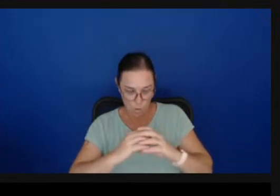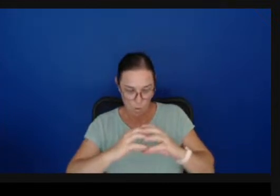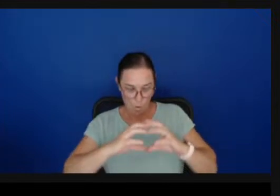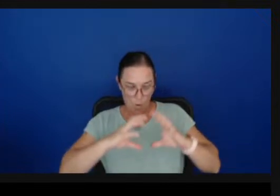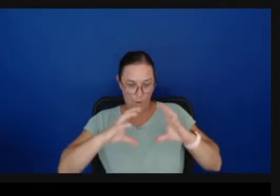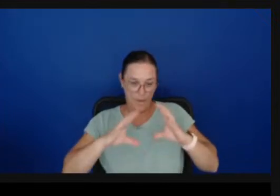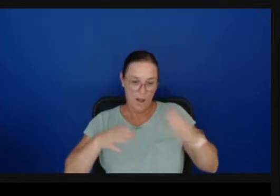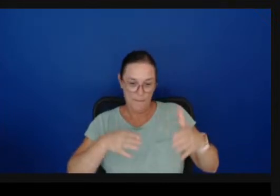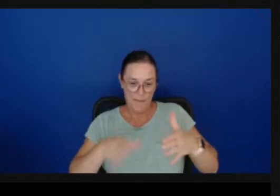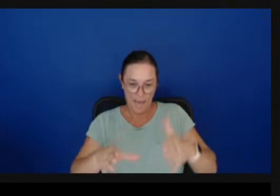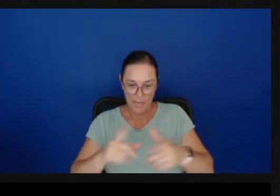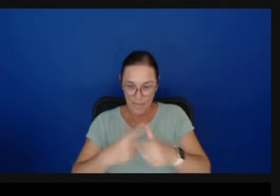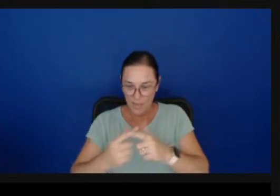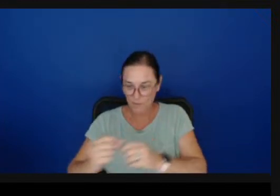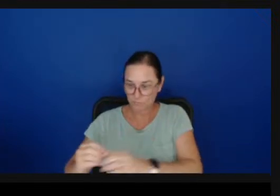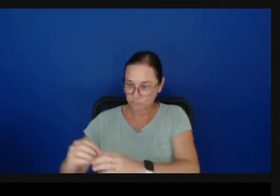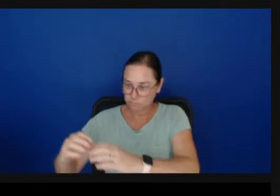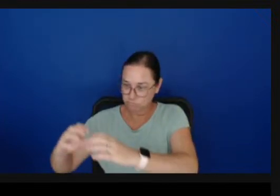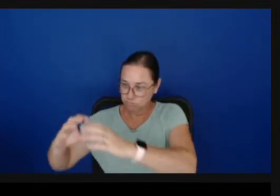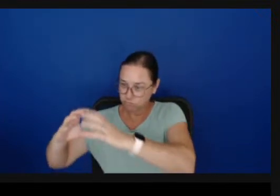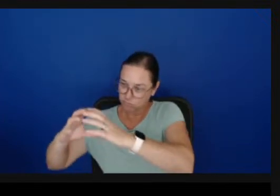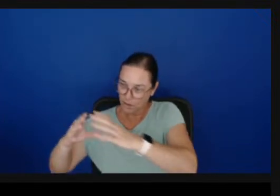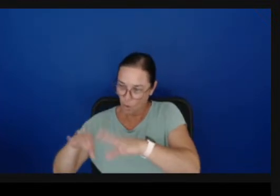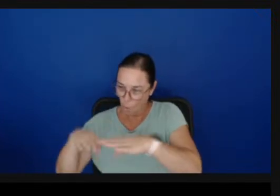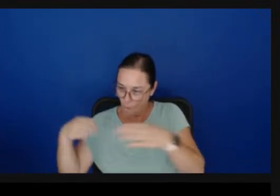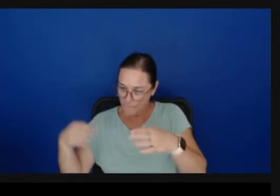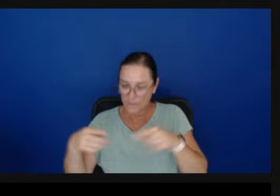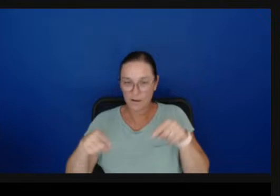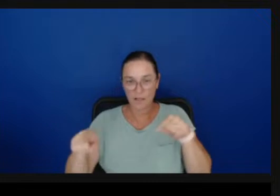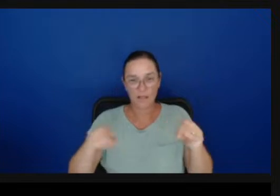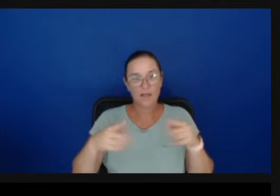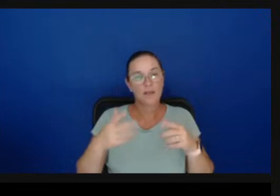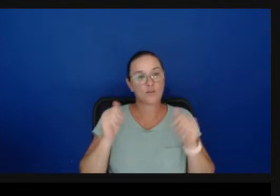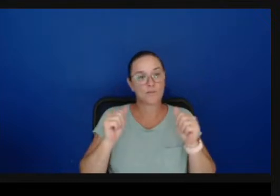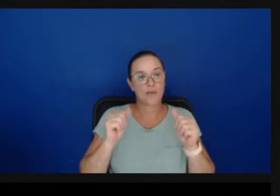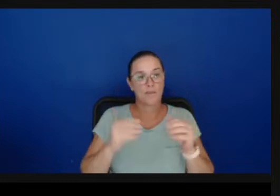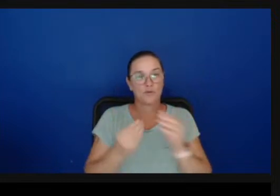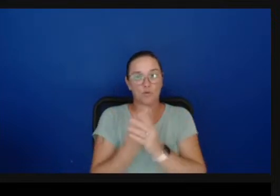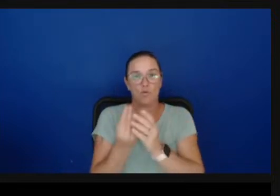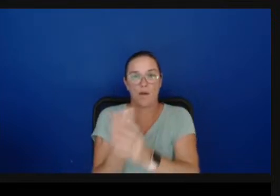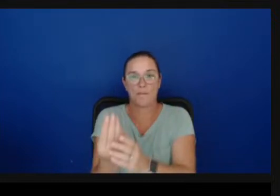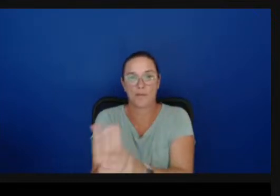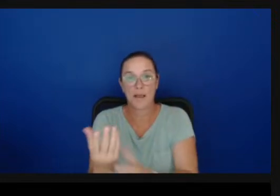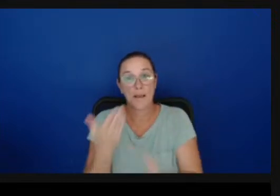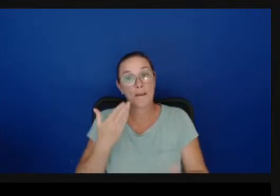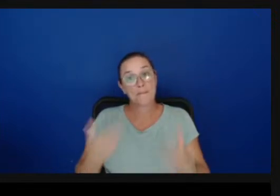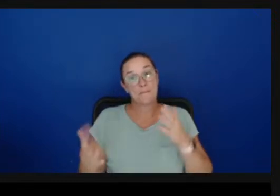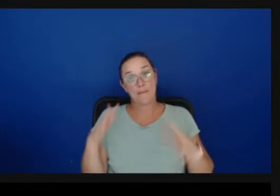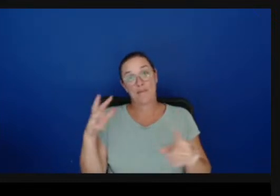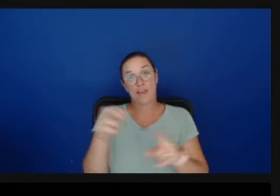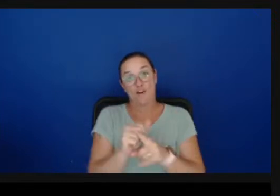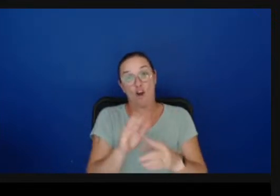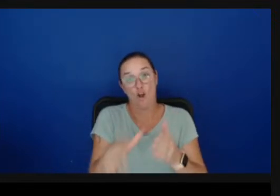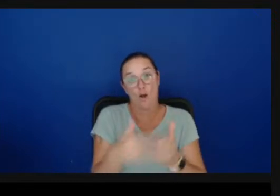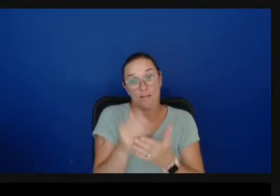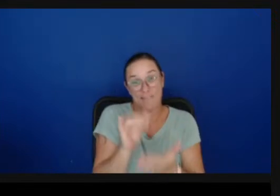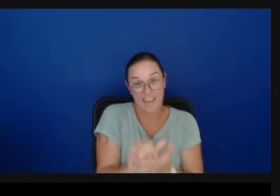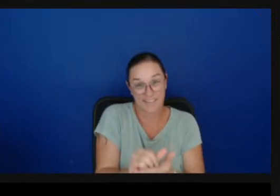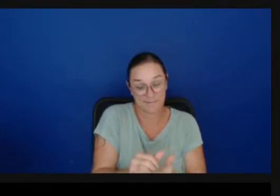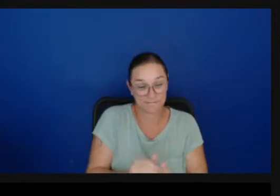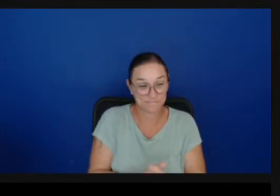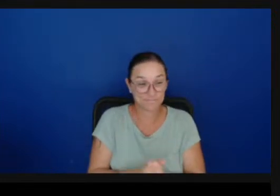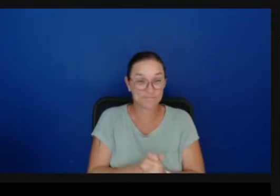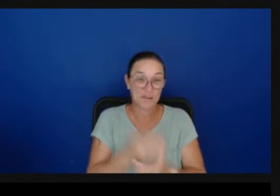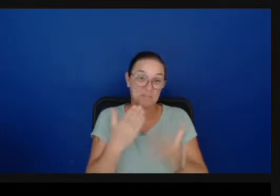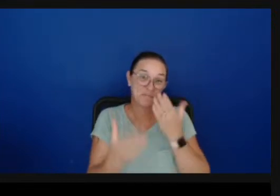Makapui swelling, and then eventually opening a path to erupt. That entire sequence might have been caught here, kind of in